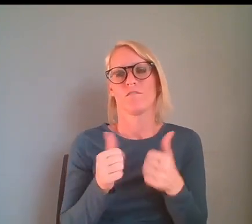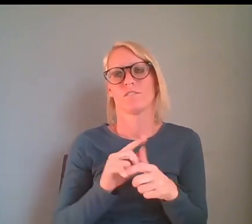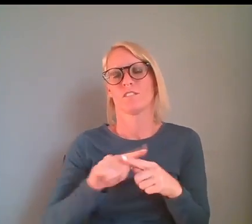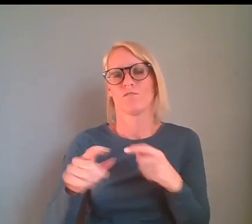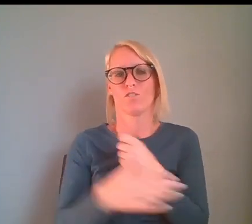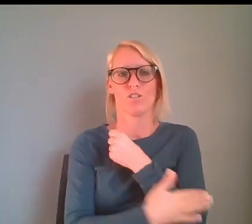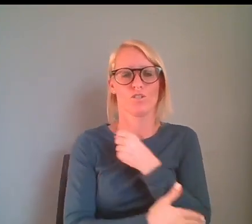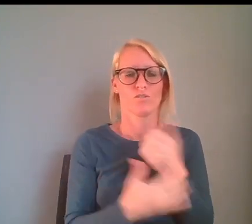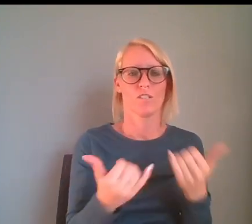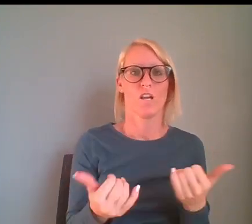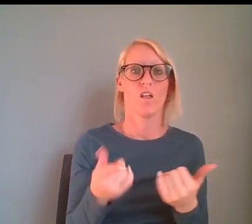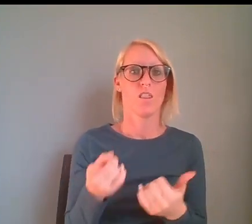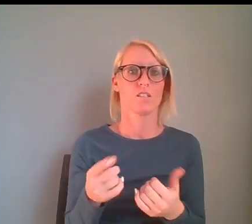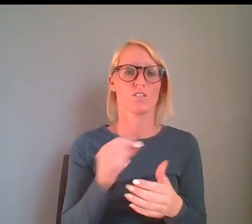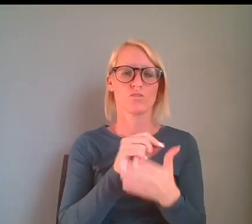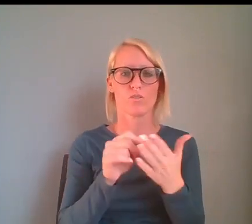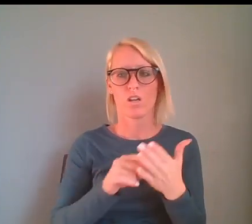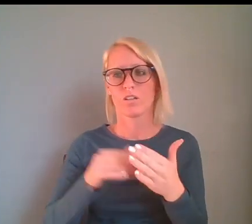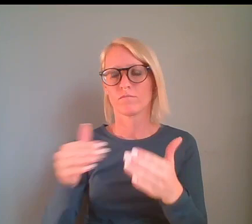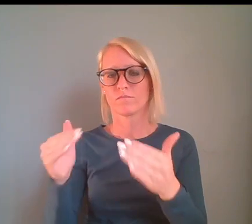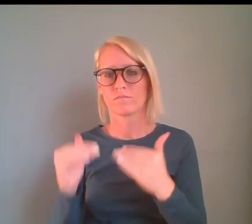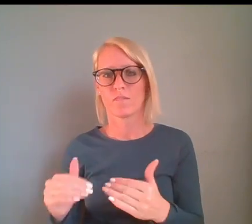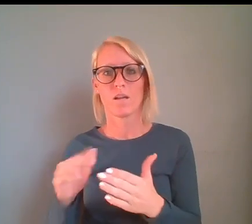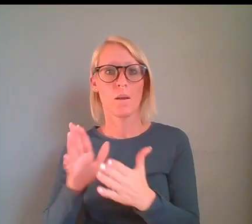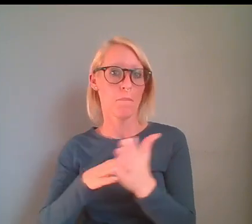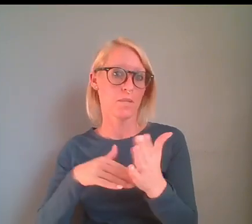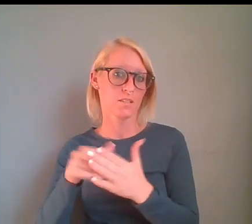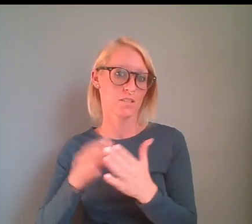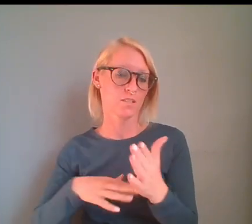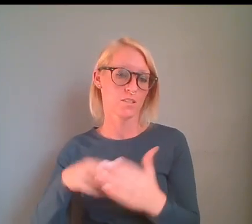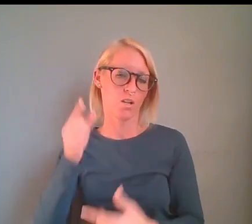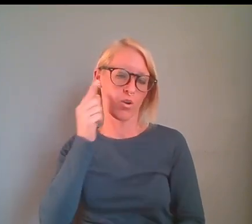And this is the painting that came out of that one. It's called Golden Ginkgo.